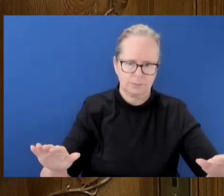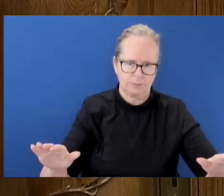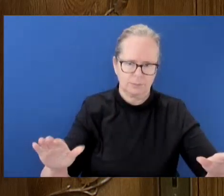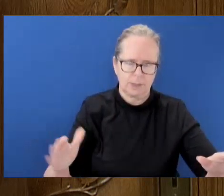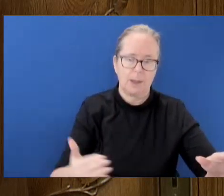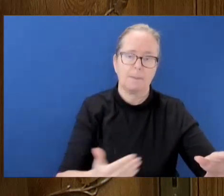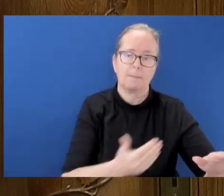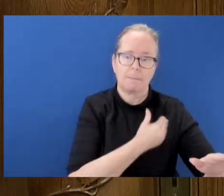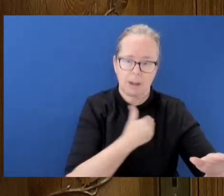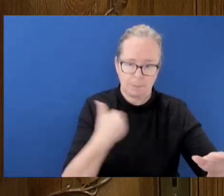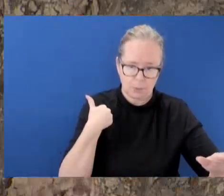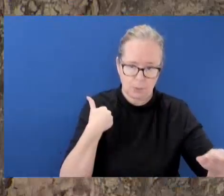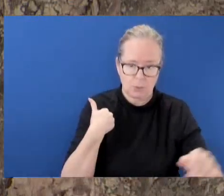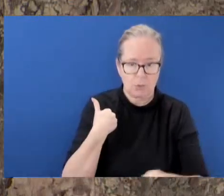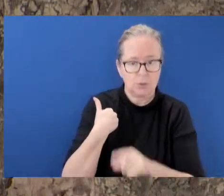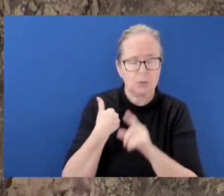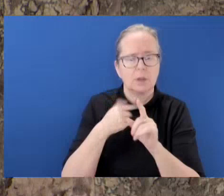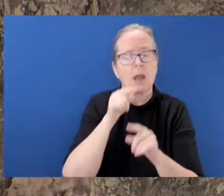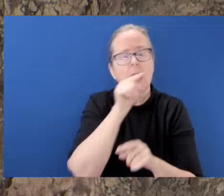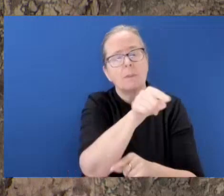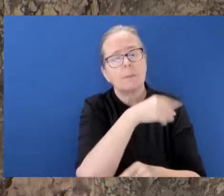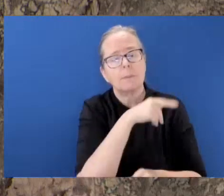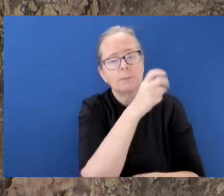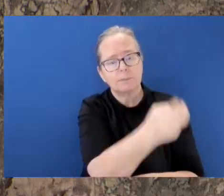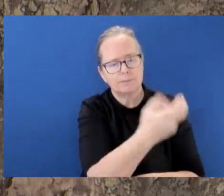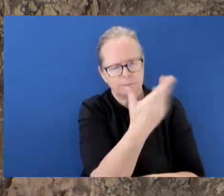quiet. Minister will continue.